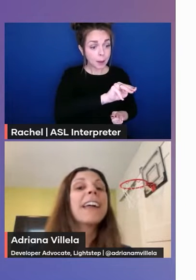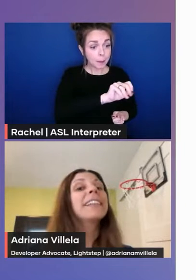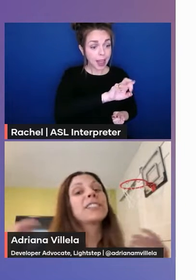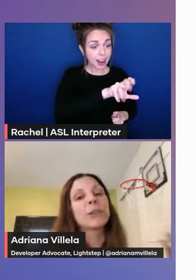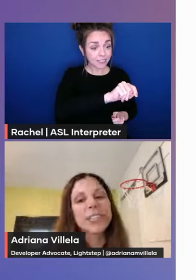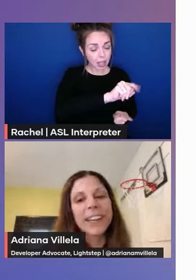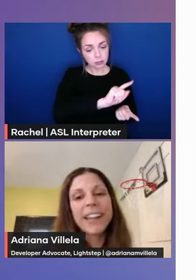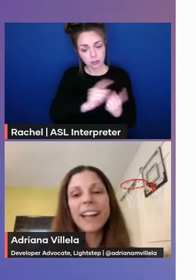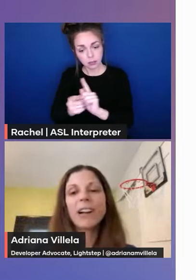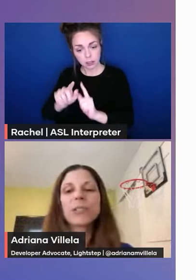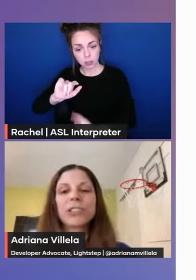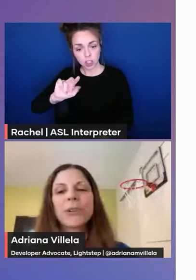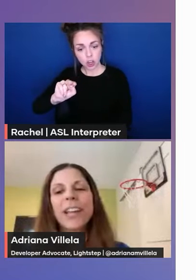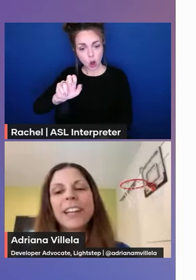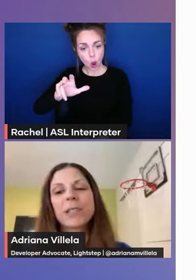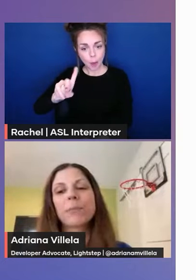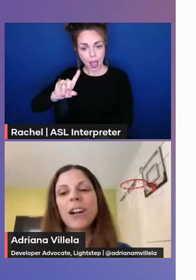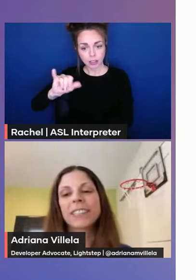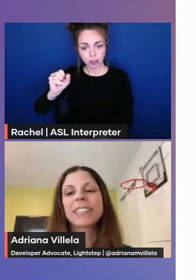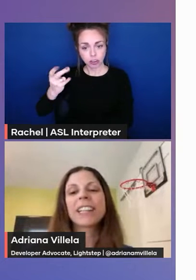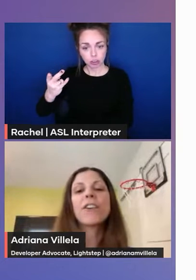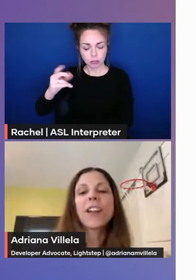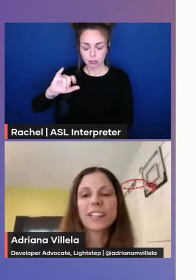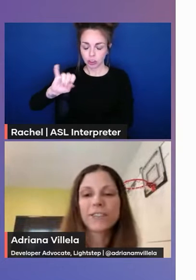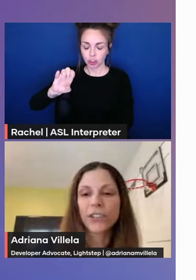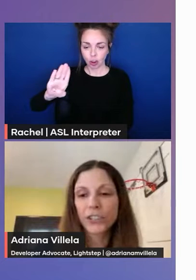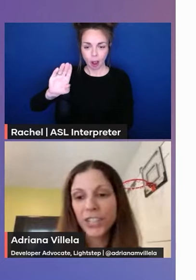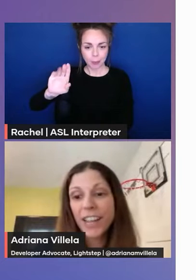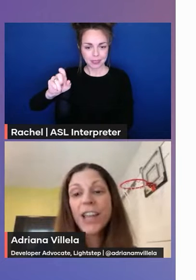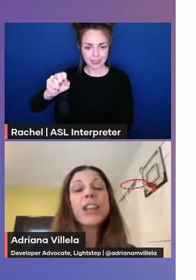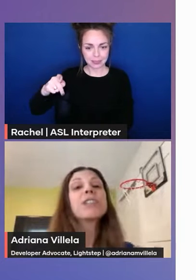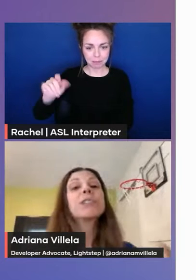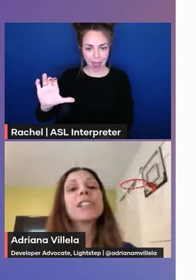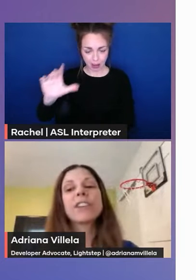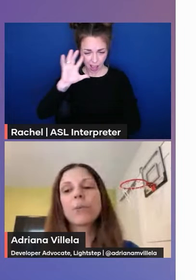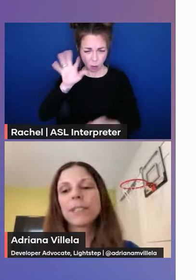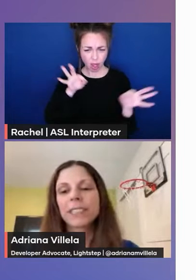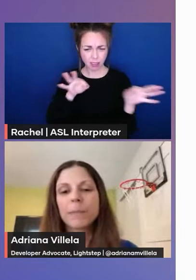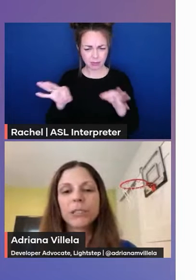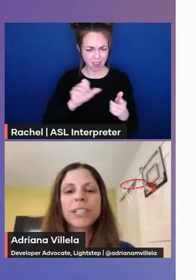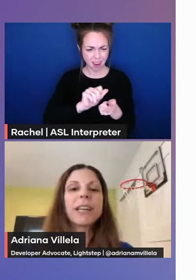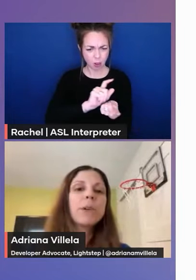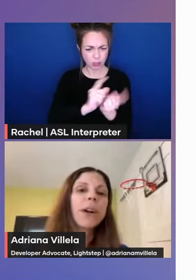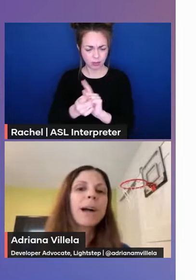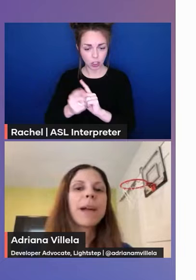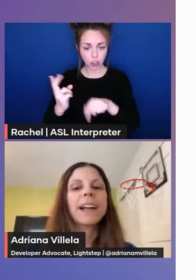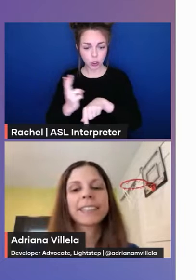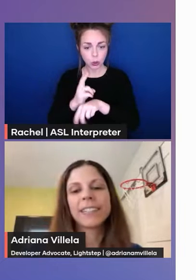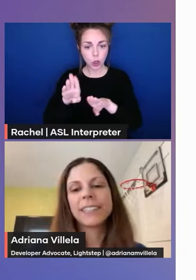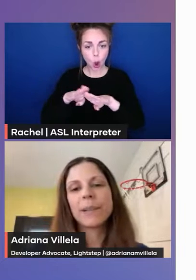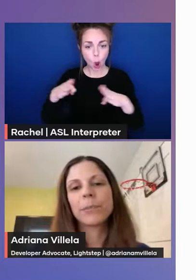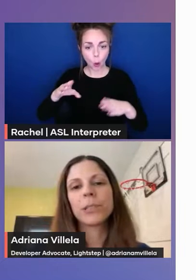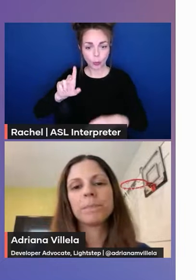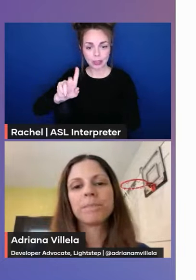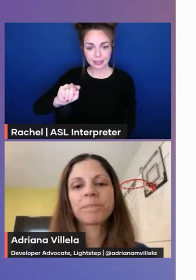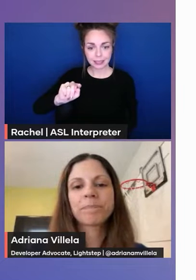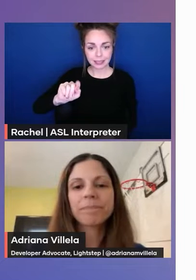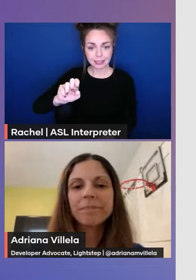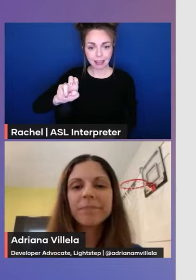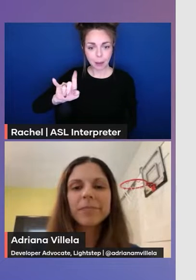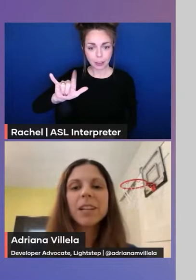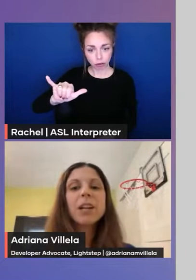specs. And so today I will showcase the process of that conversion using the OpenTelemetry Demo App as an